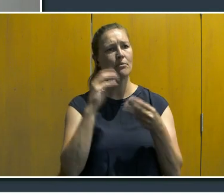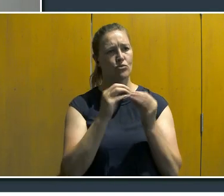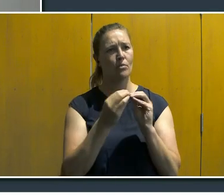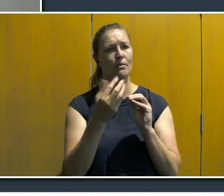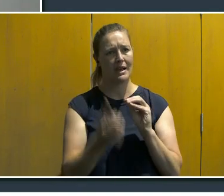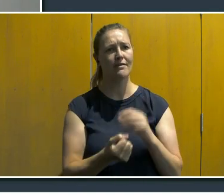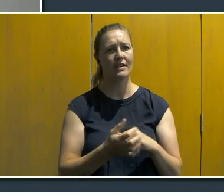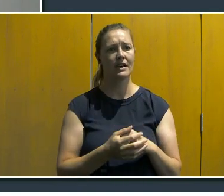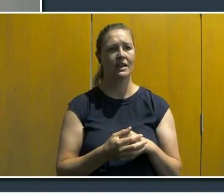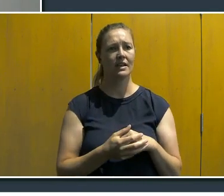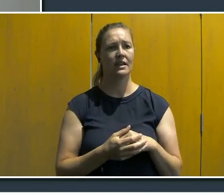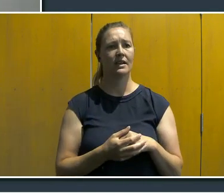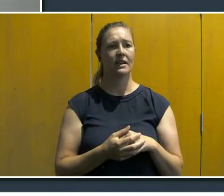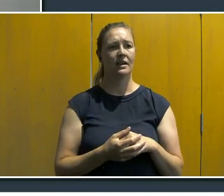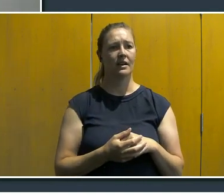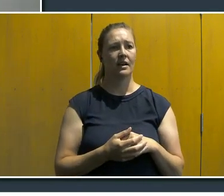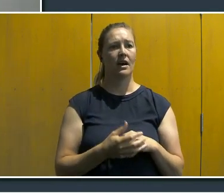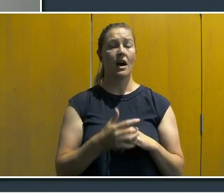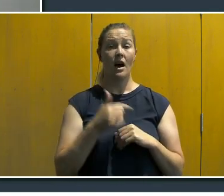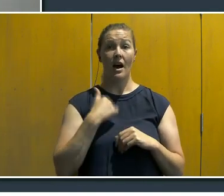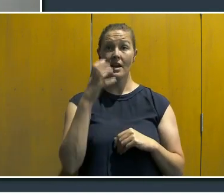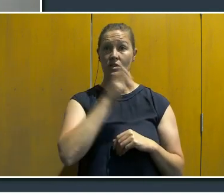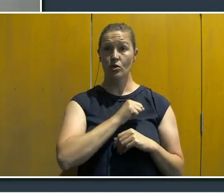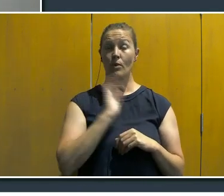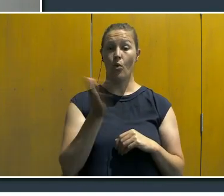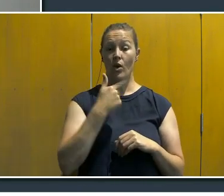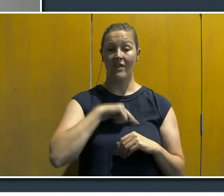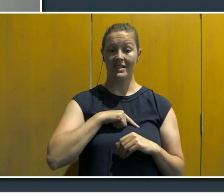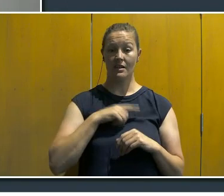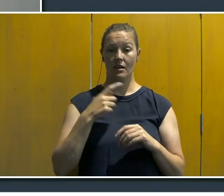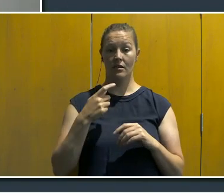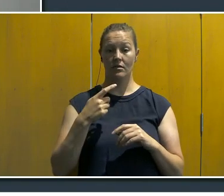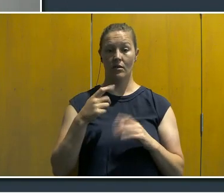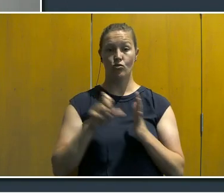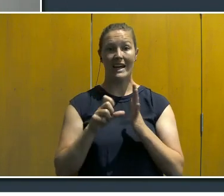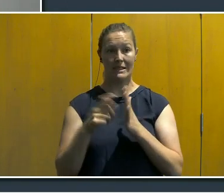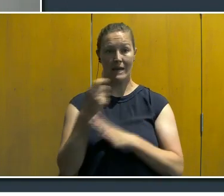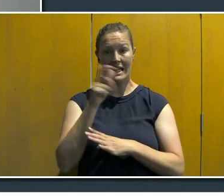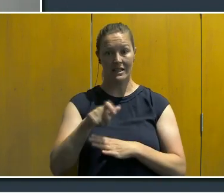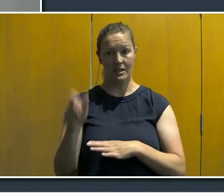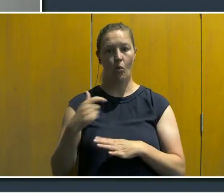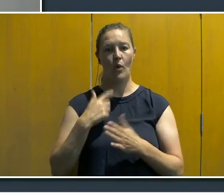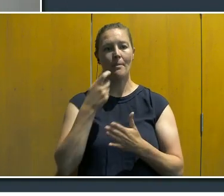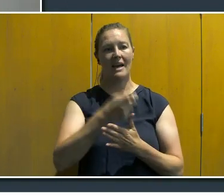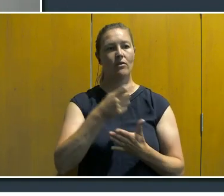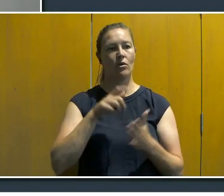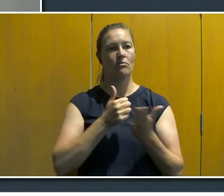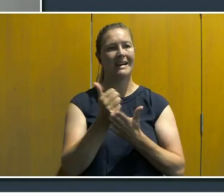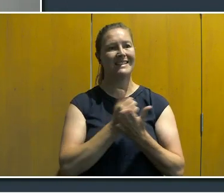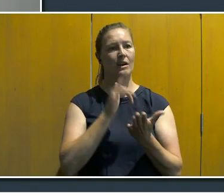that I would assume that all of us ratepayers are paying for the basic core things in the